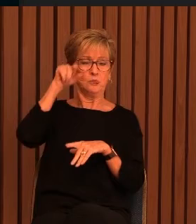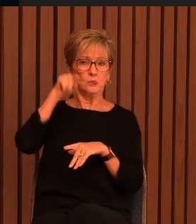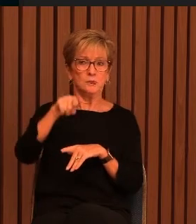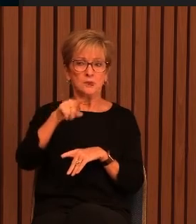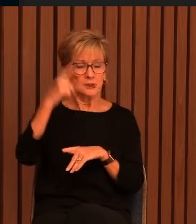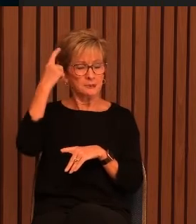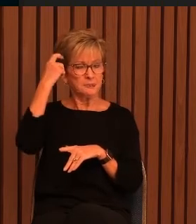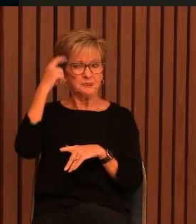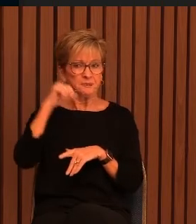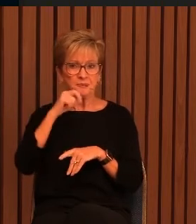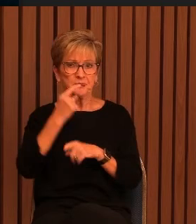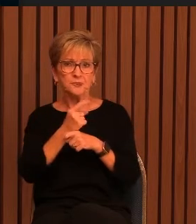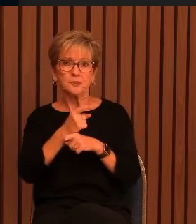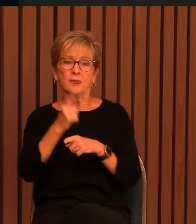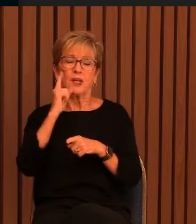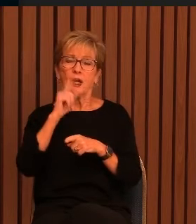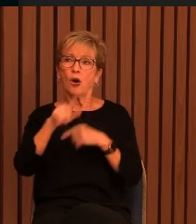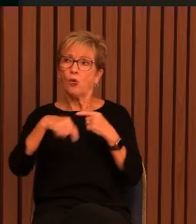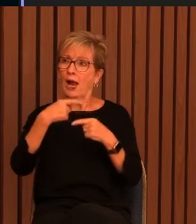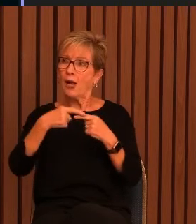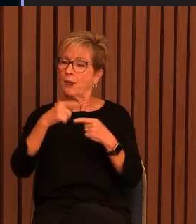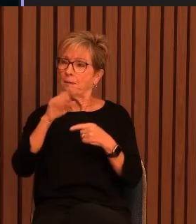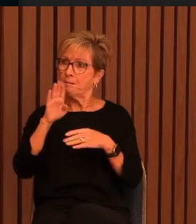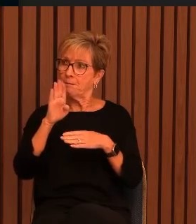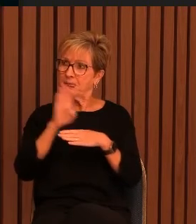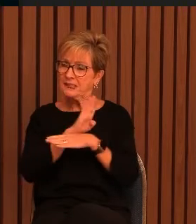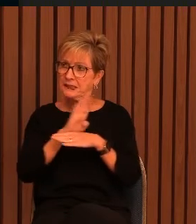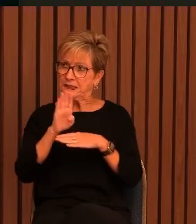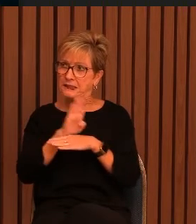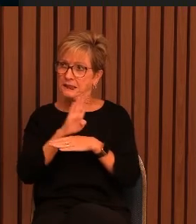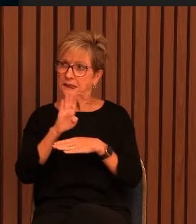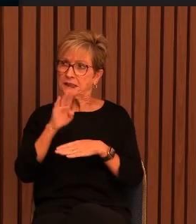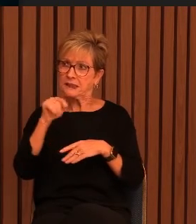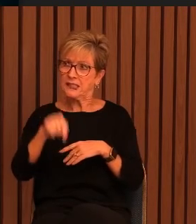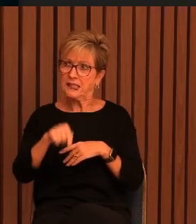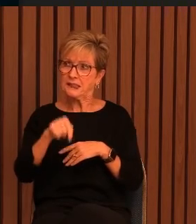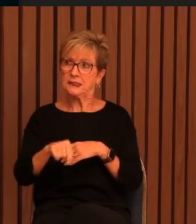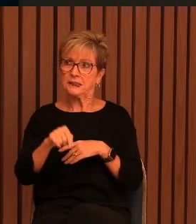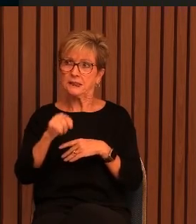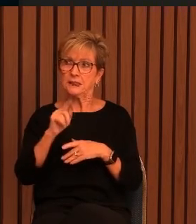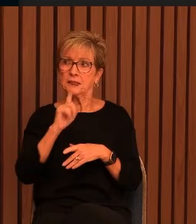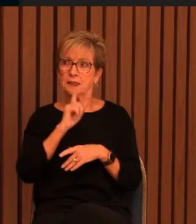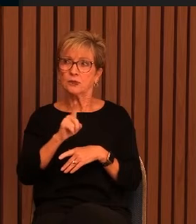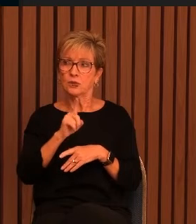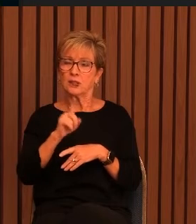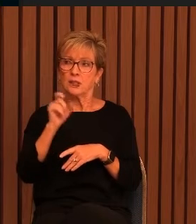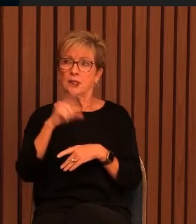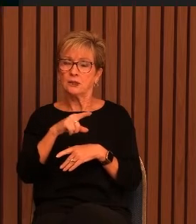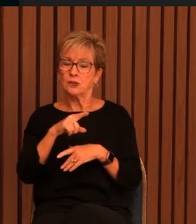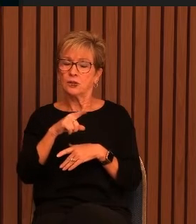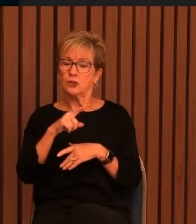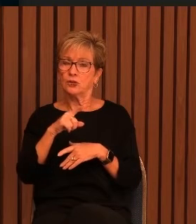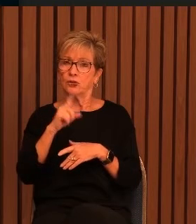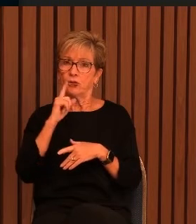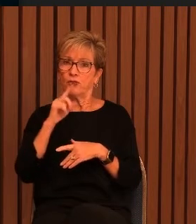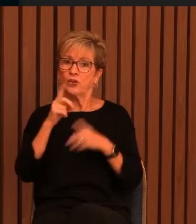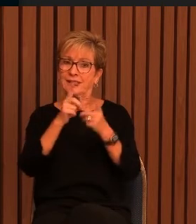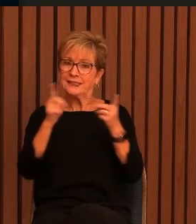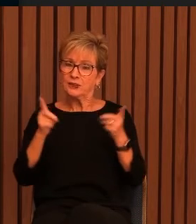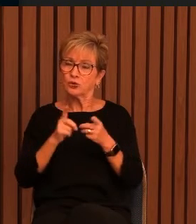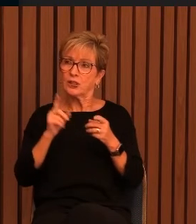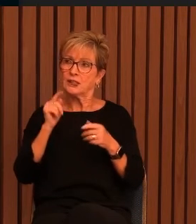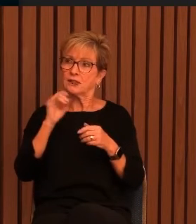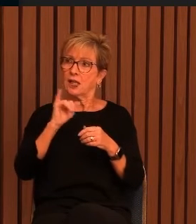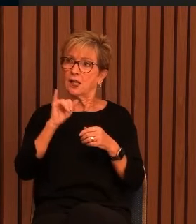engage in this work around, is this real? Because we've been Lucy to districts being Charlie Brown